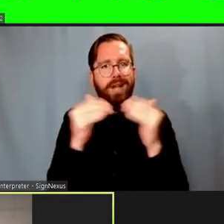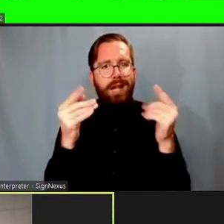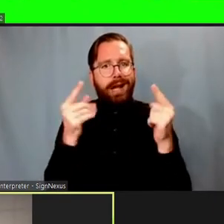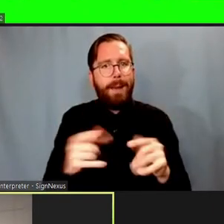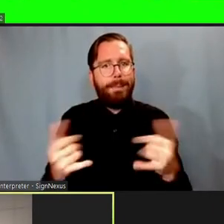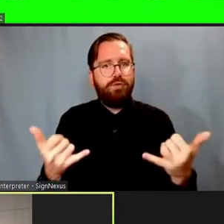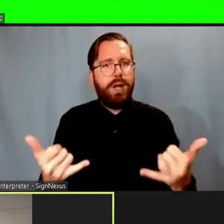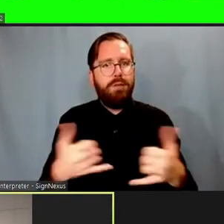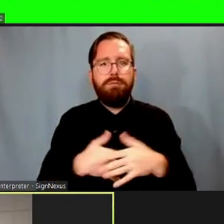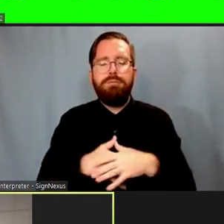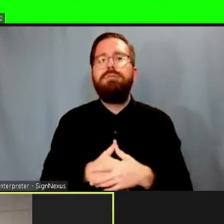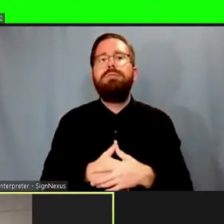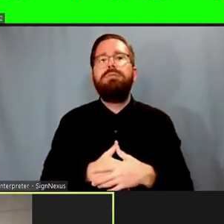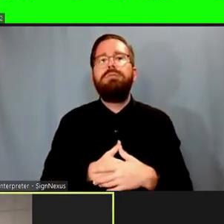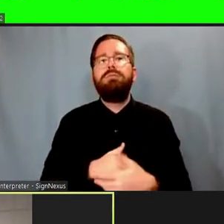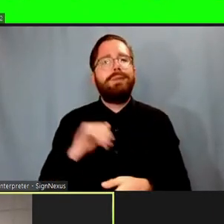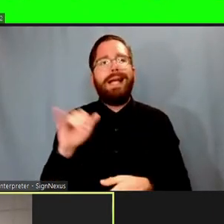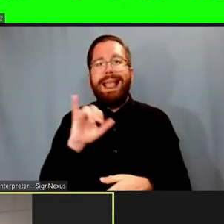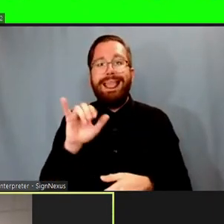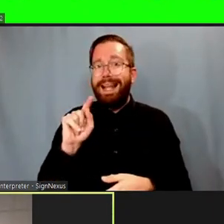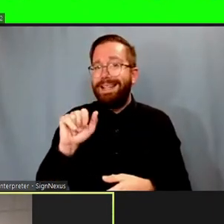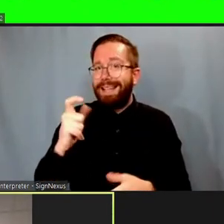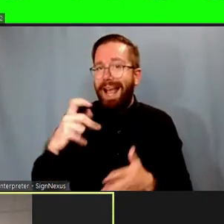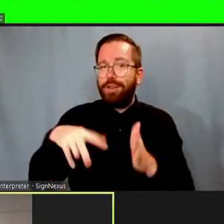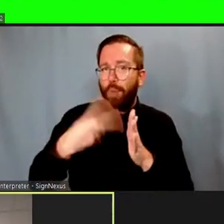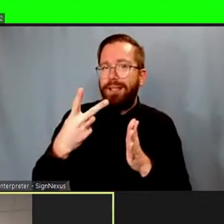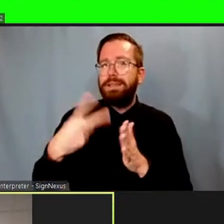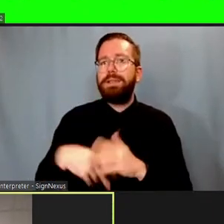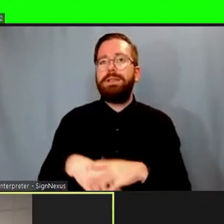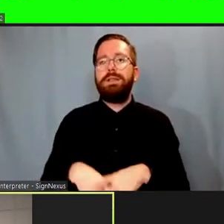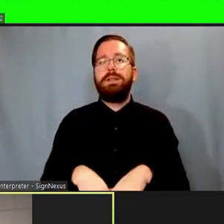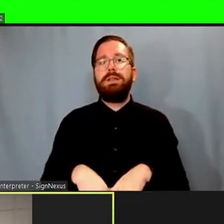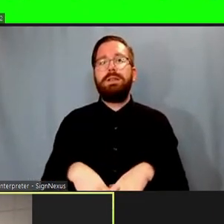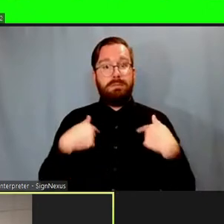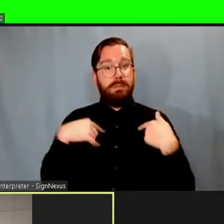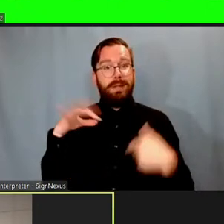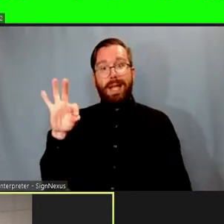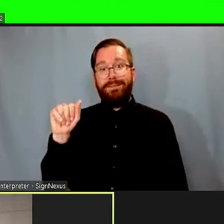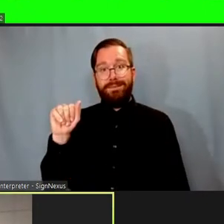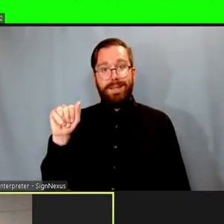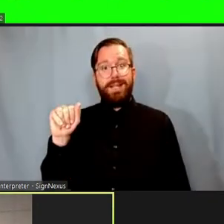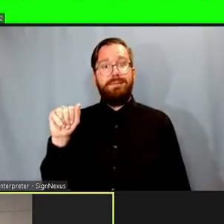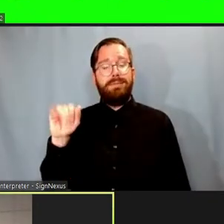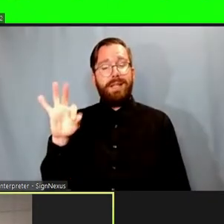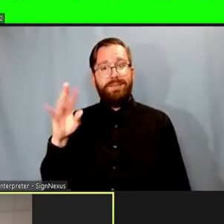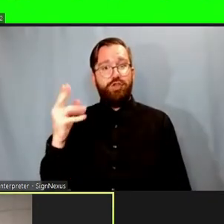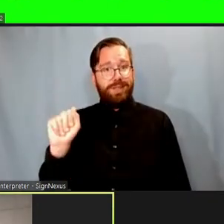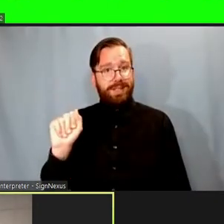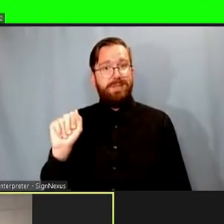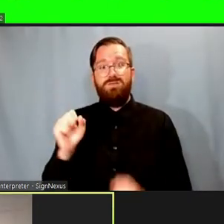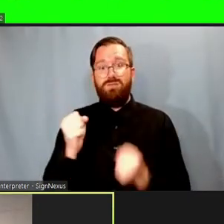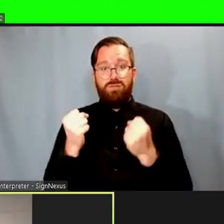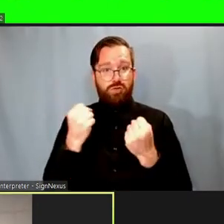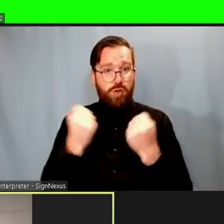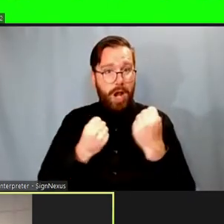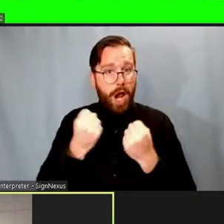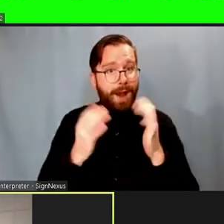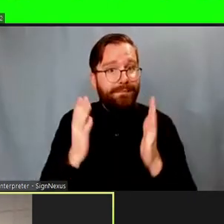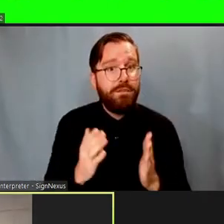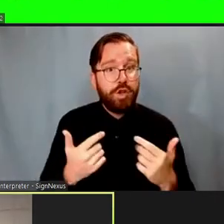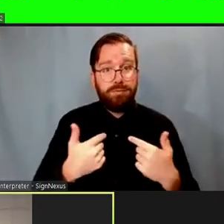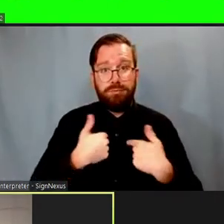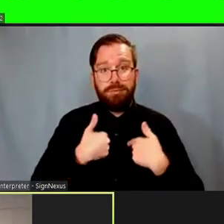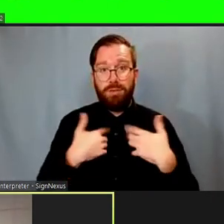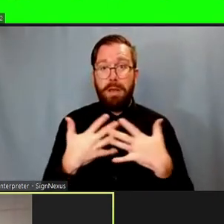is like being double taxed because as an fhp driver we are also facing so many restrictions